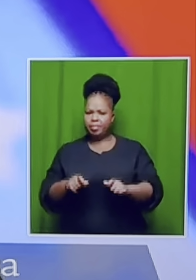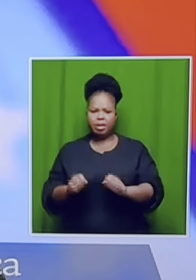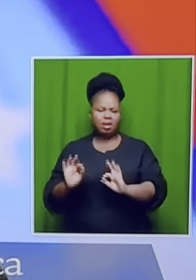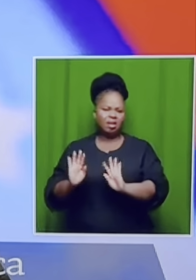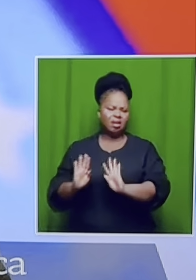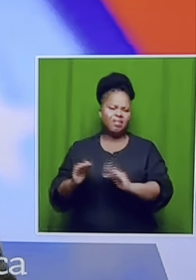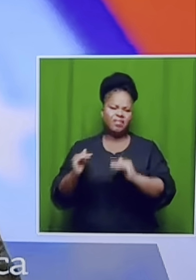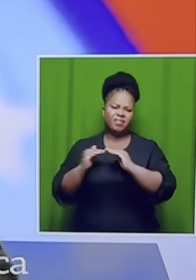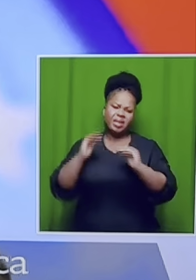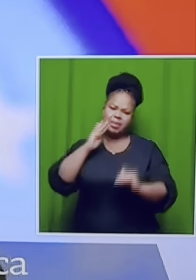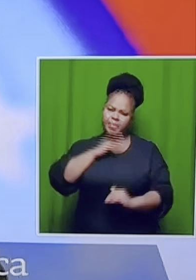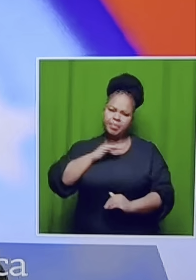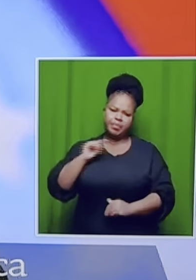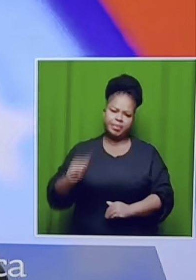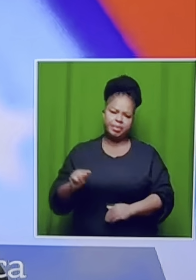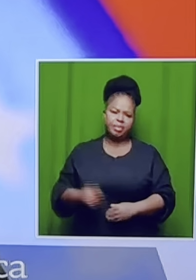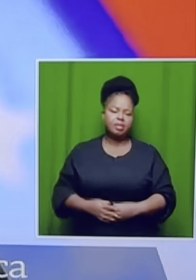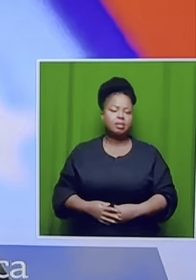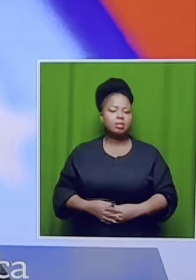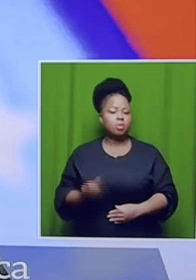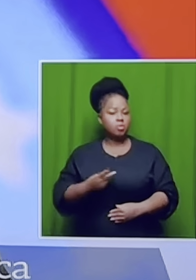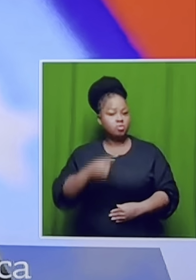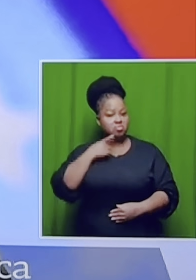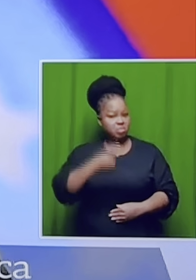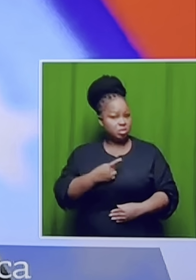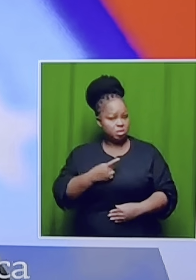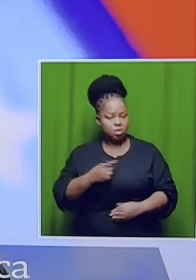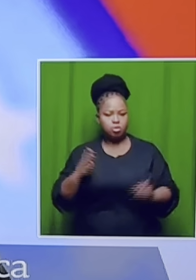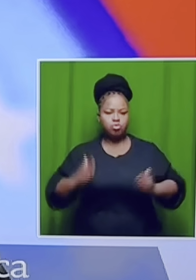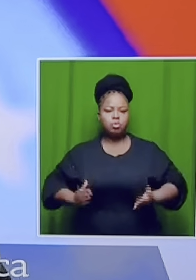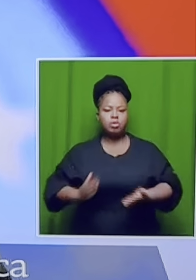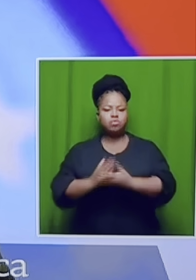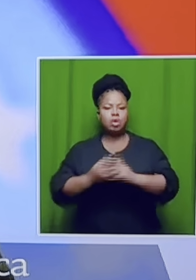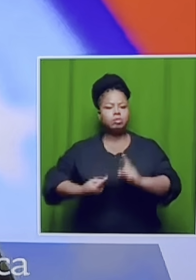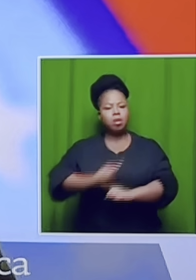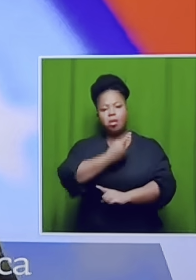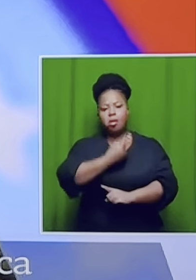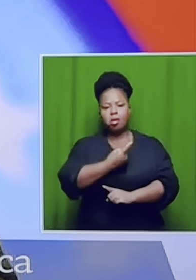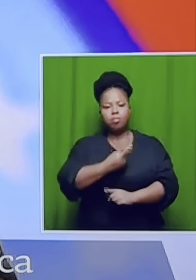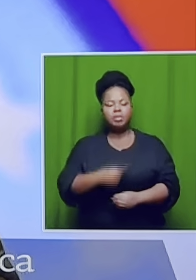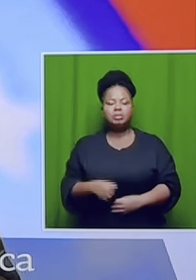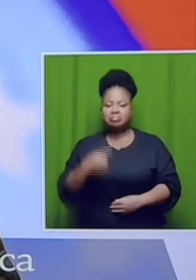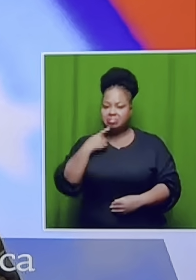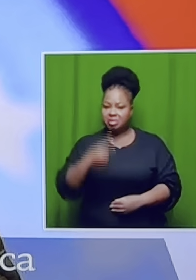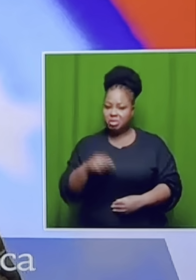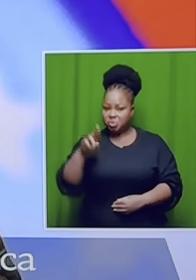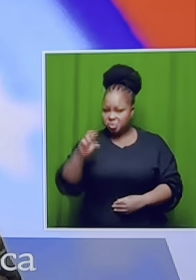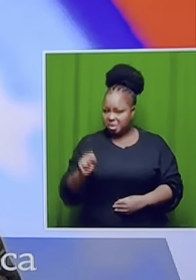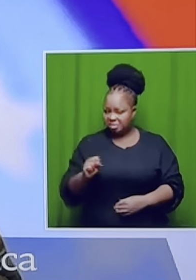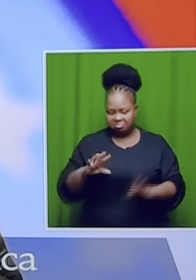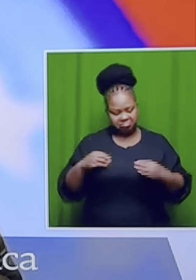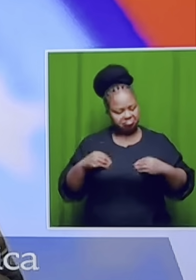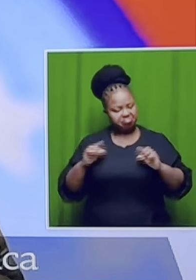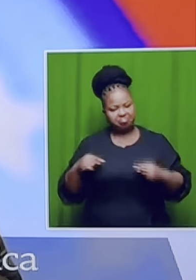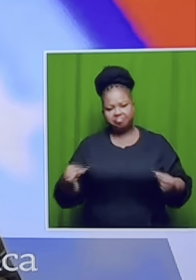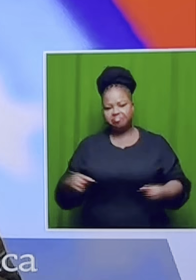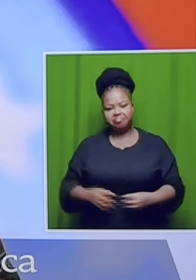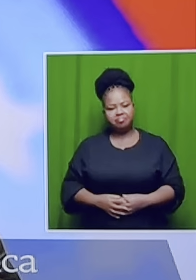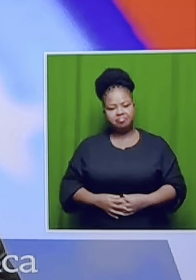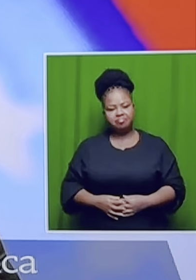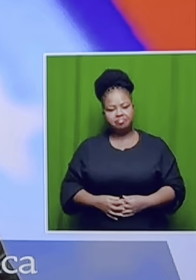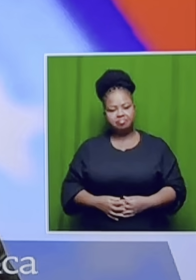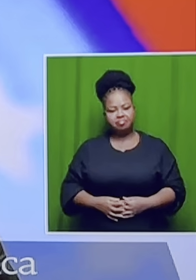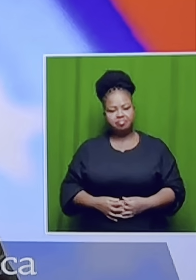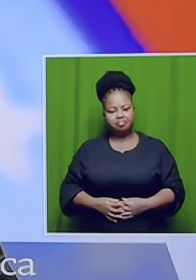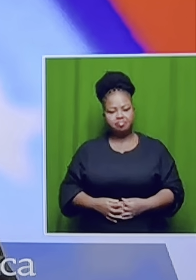very badly. Now, he also called it a massive human rights violation and warned that the United States would not stand for it.